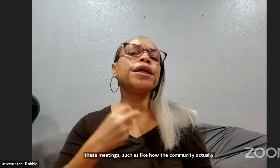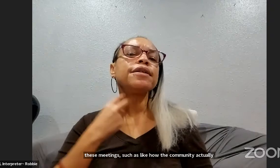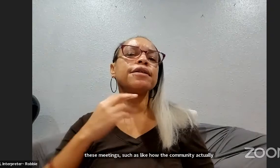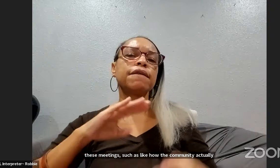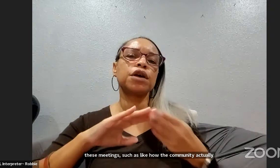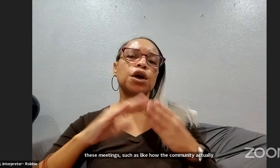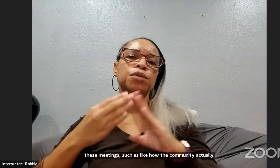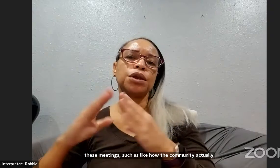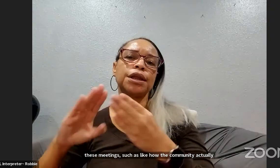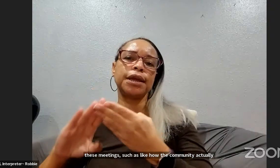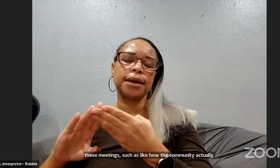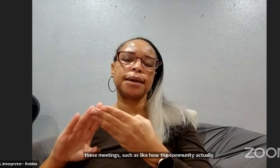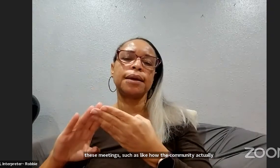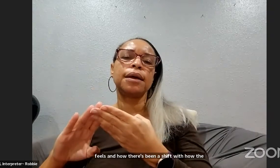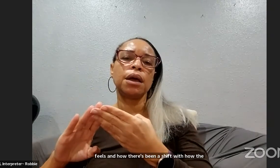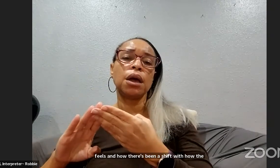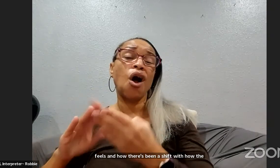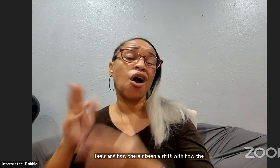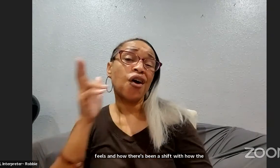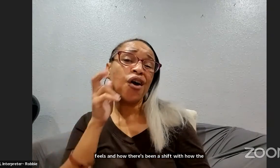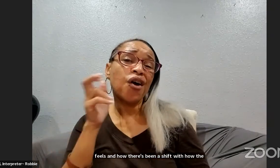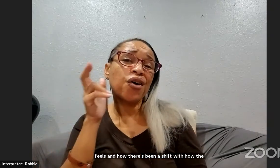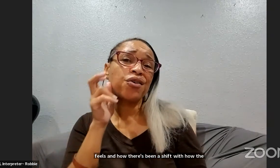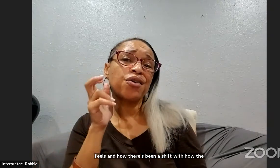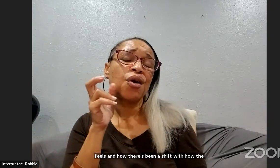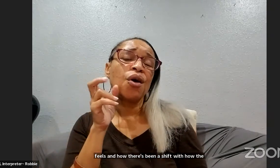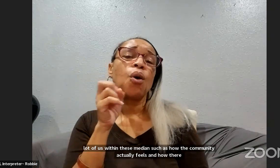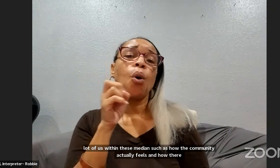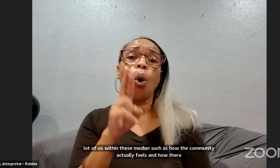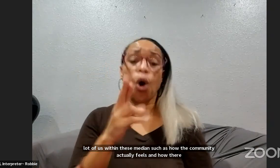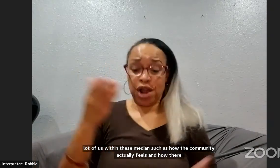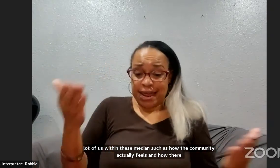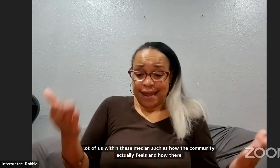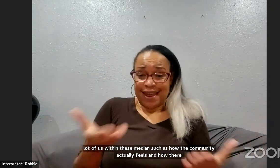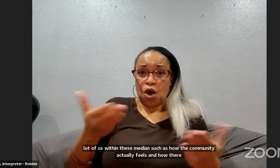being heard or are available at this table.